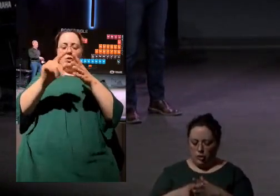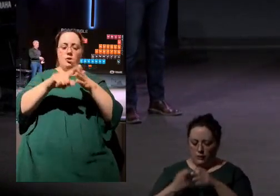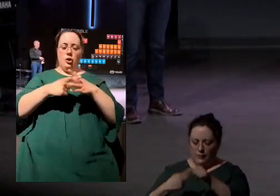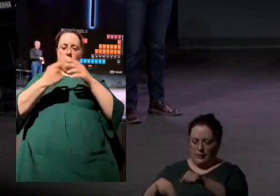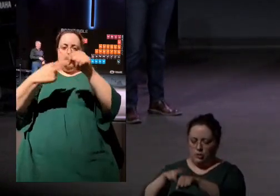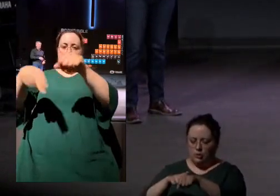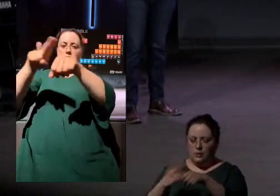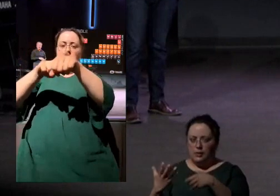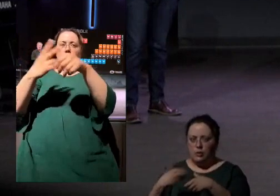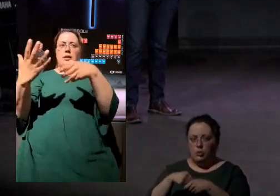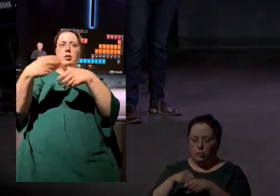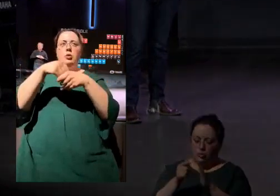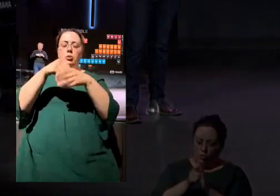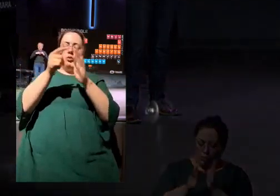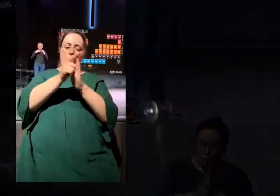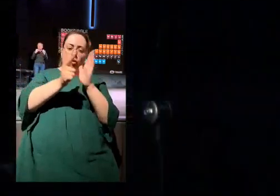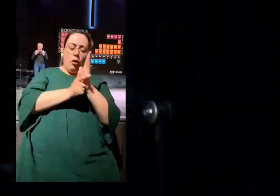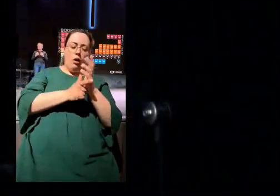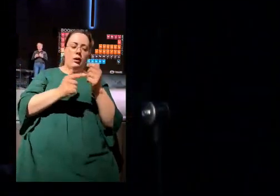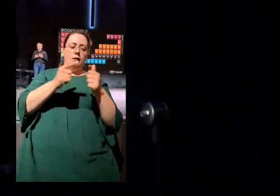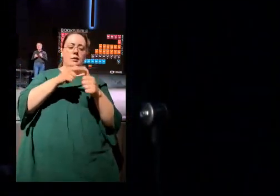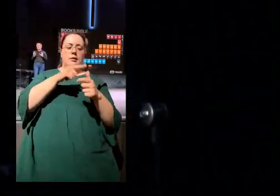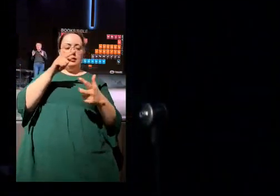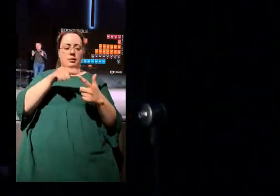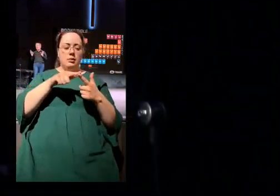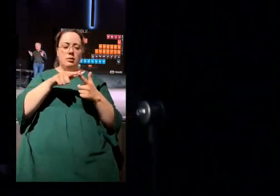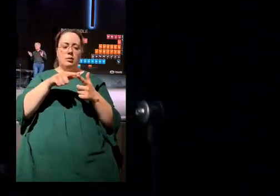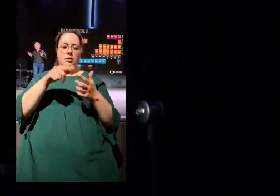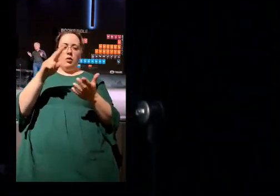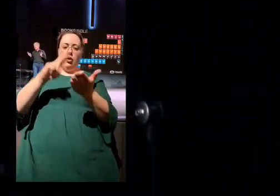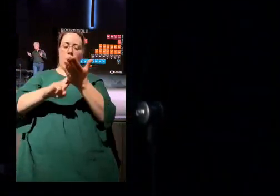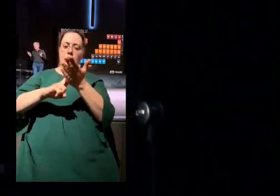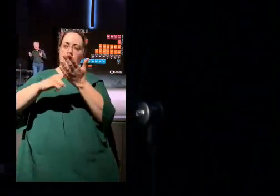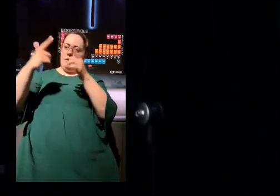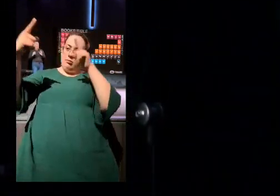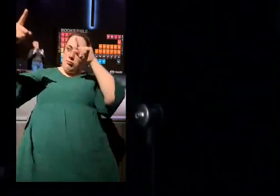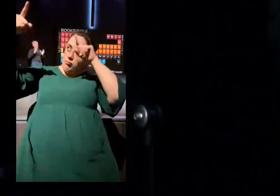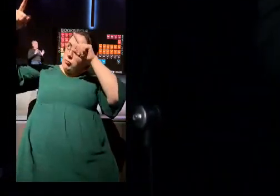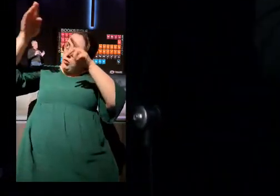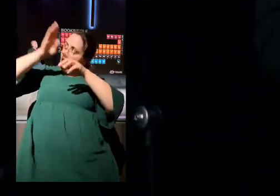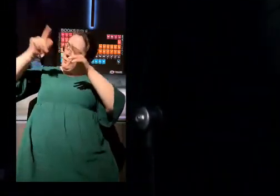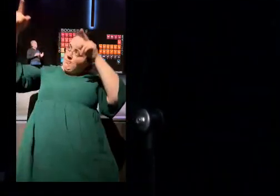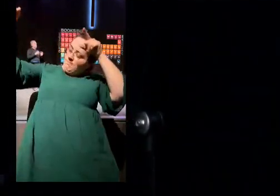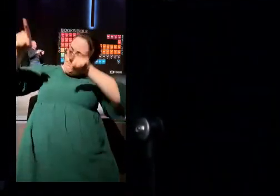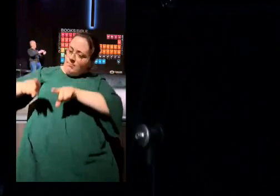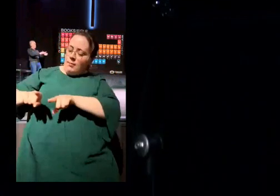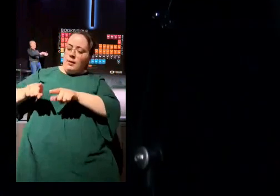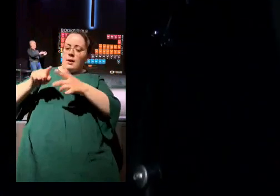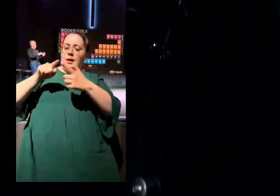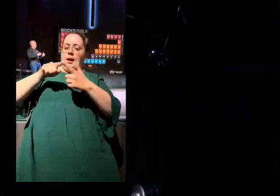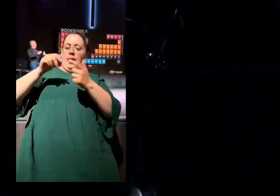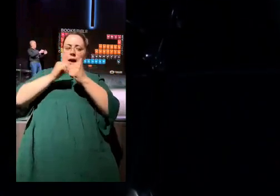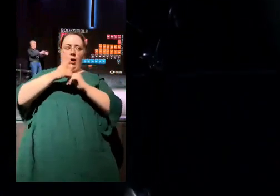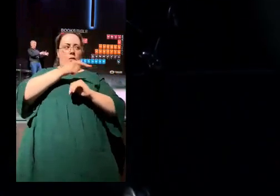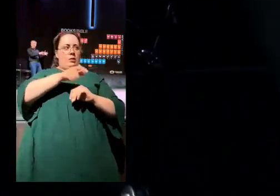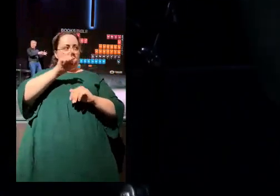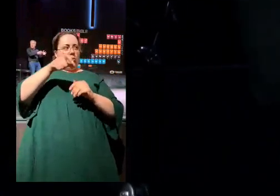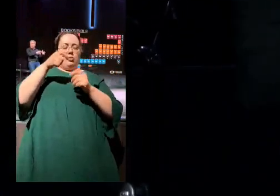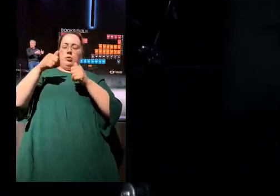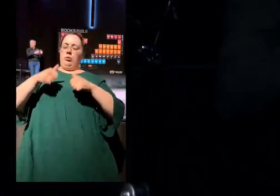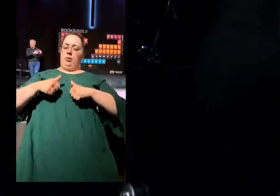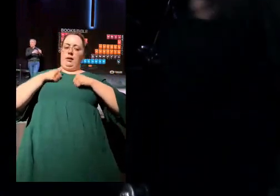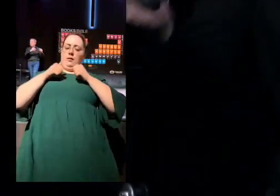includes their laws. It includes the contract, the covenant that they had with God, how they were supposed to live in relationship with Him, with one